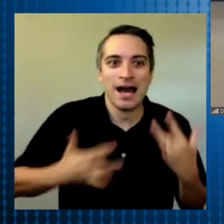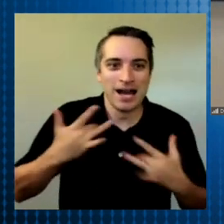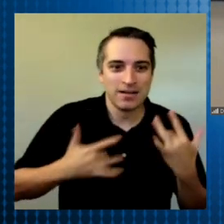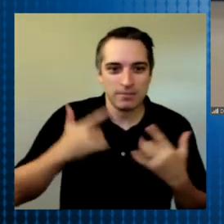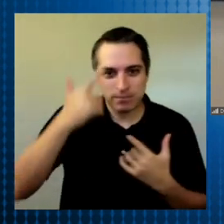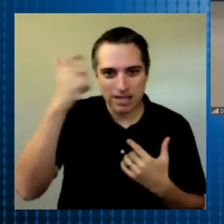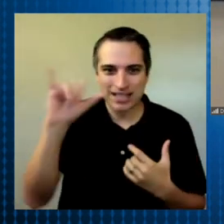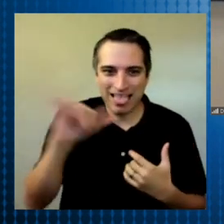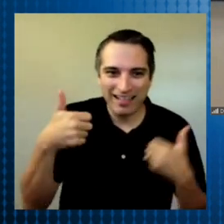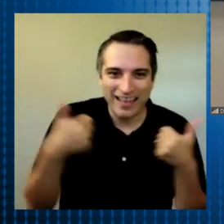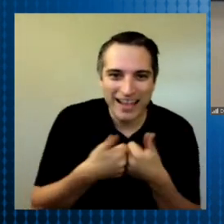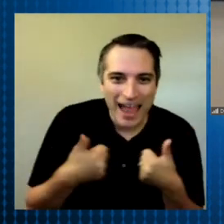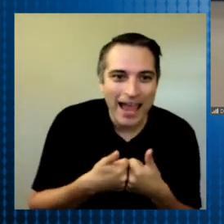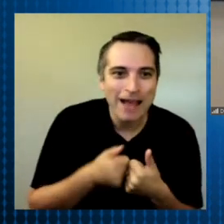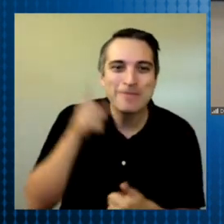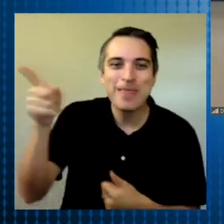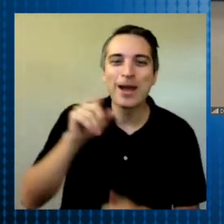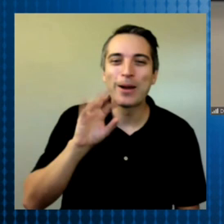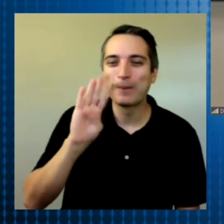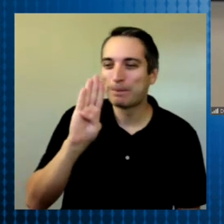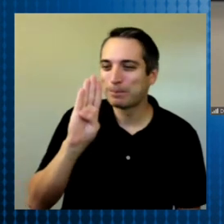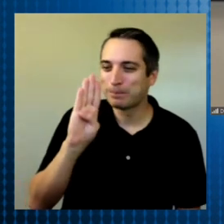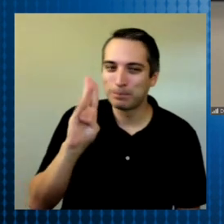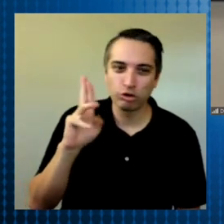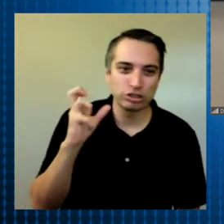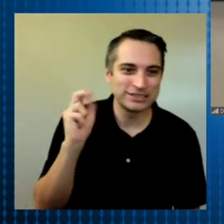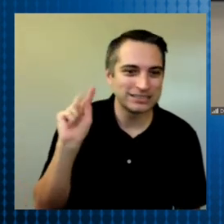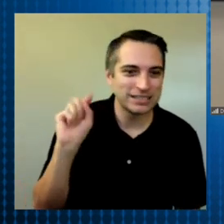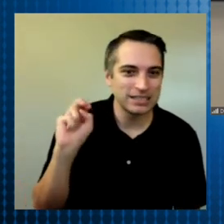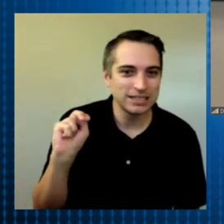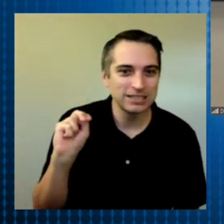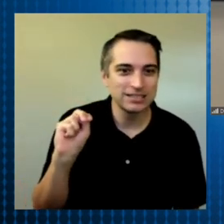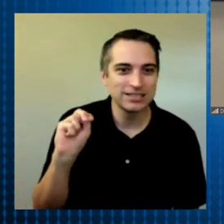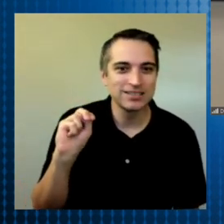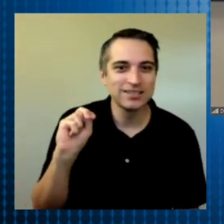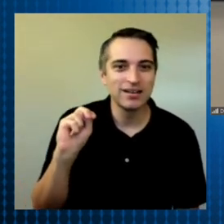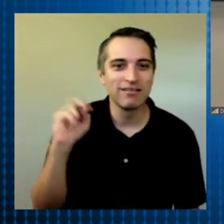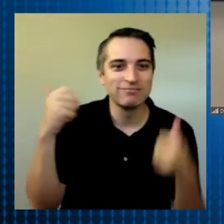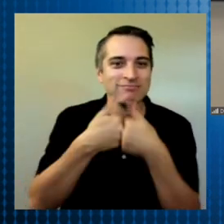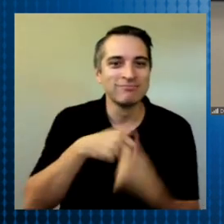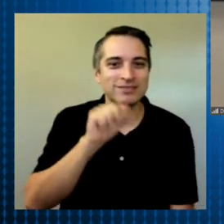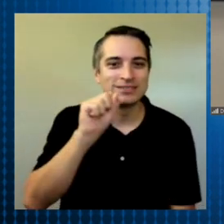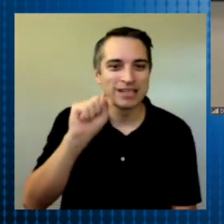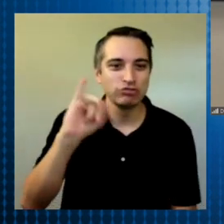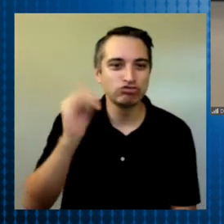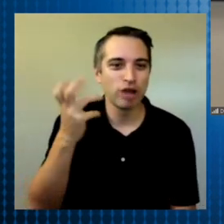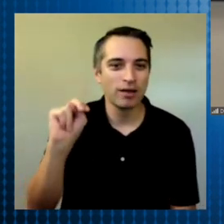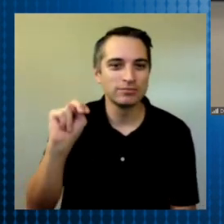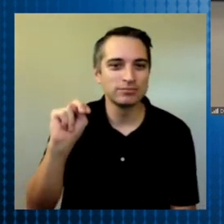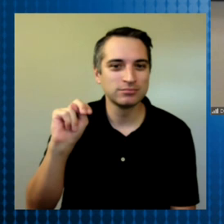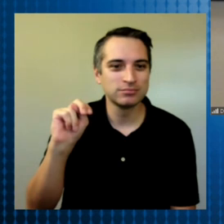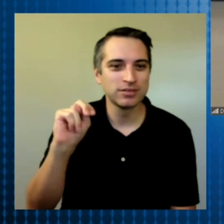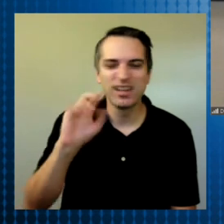Burston and over on St. John. It's just the good guys and the bad guys. And if you can figure it out, you